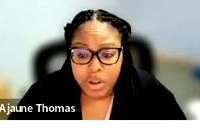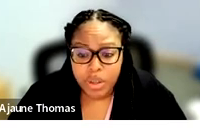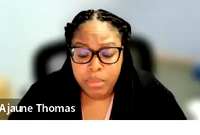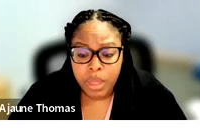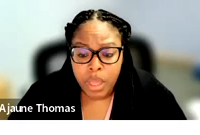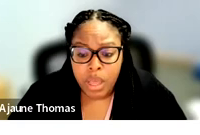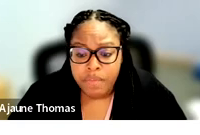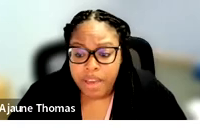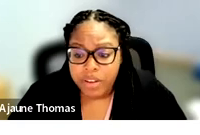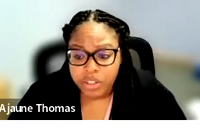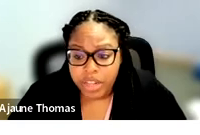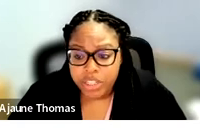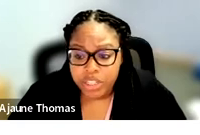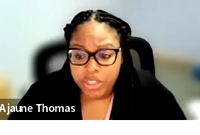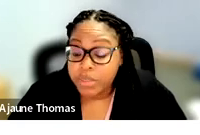range from